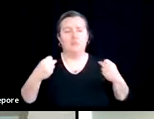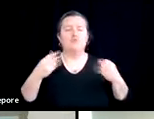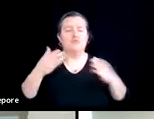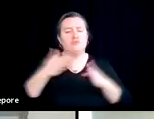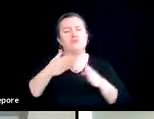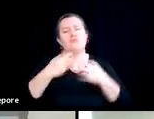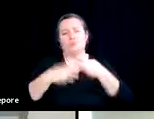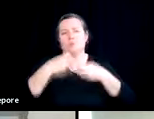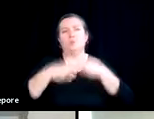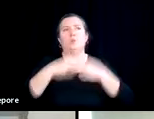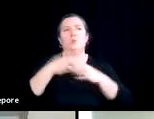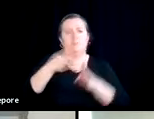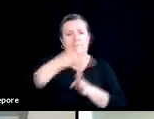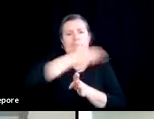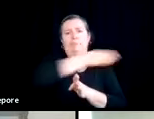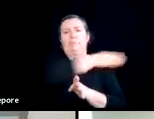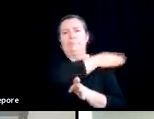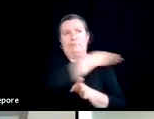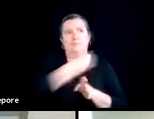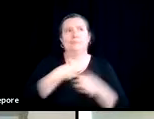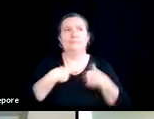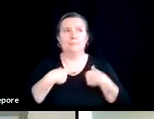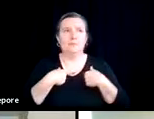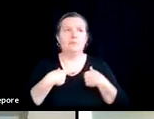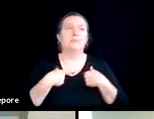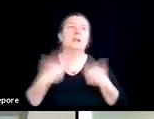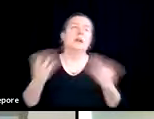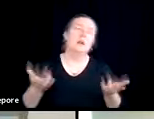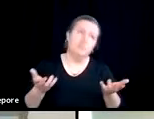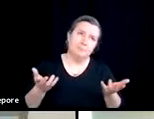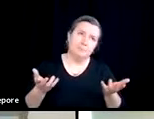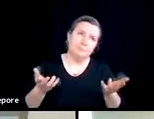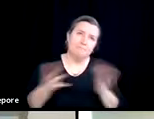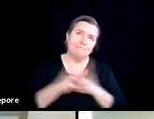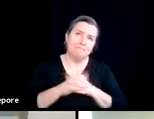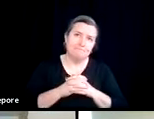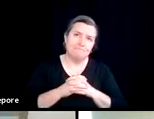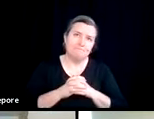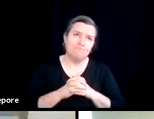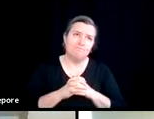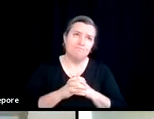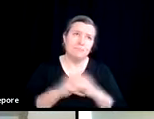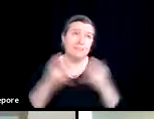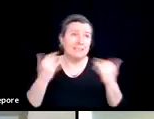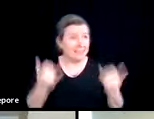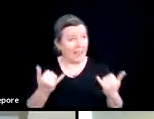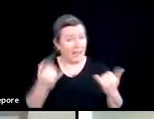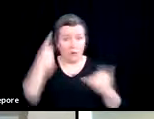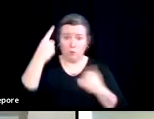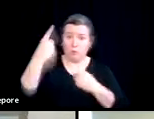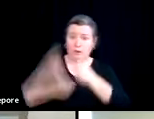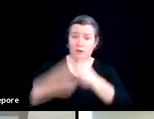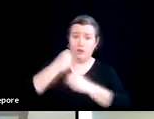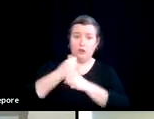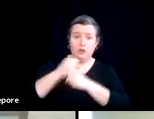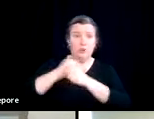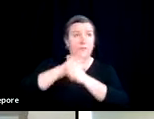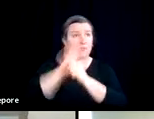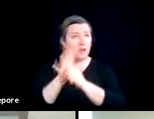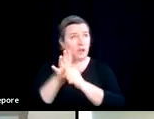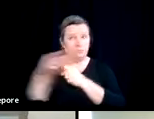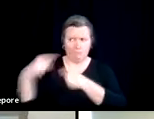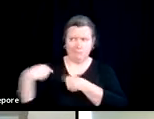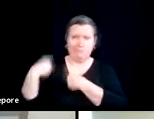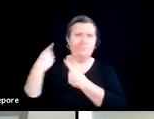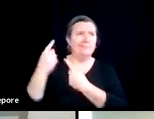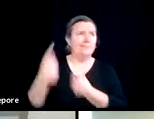I want to emphasize that, and we're able to, we're almost a year into this thing, and it's probably a sad observation,